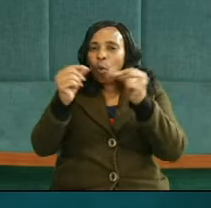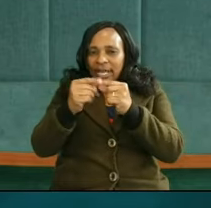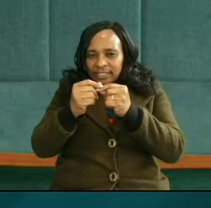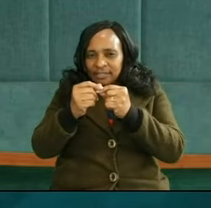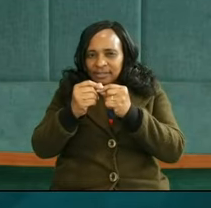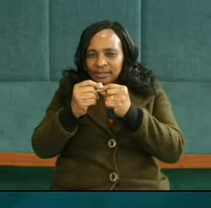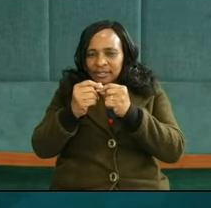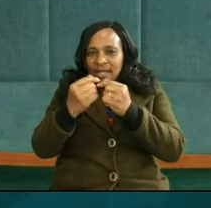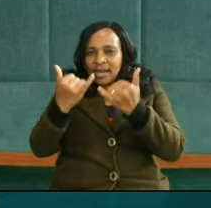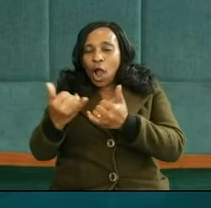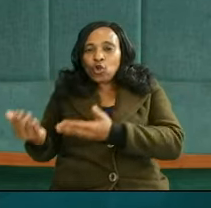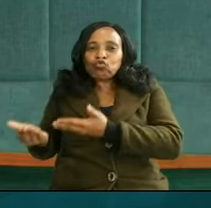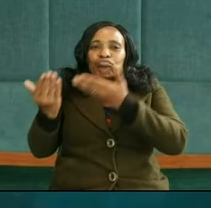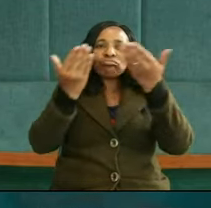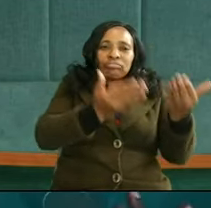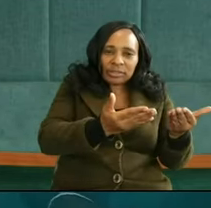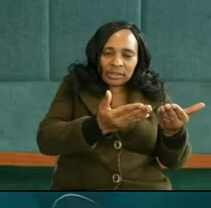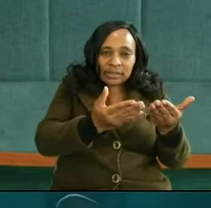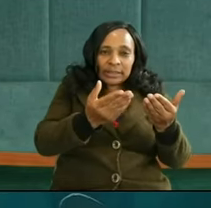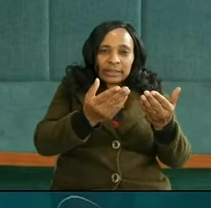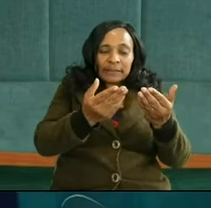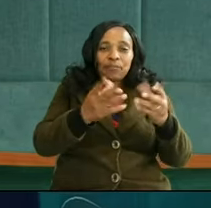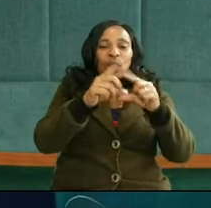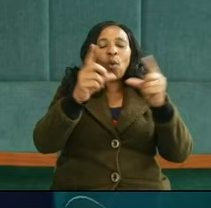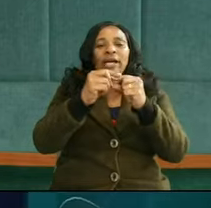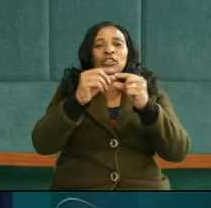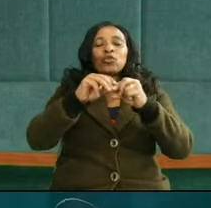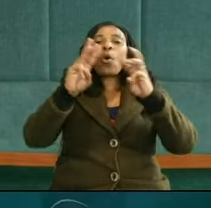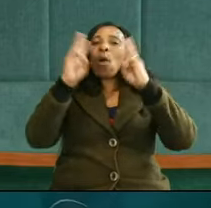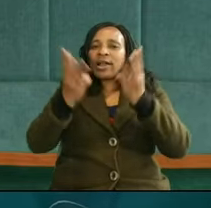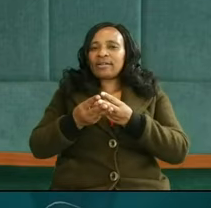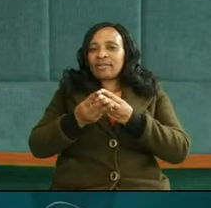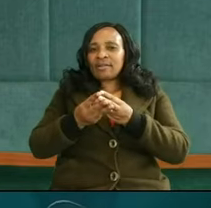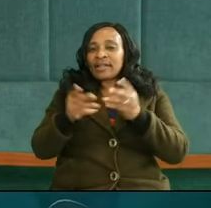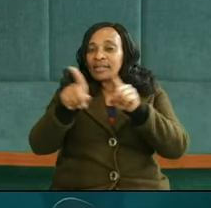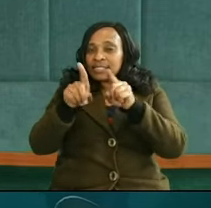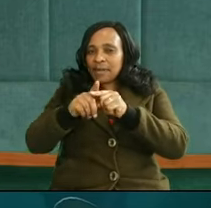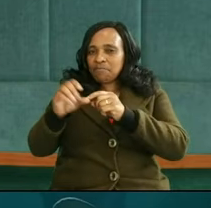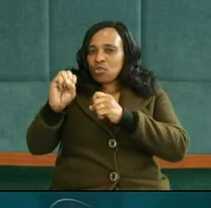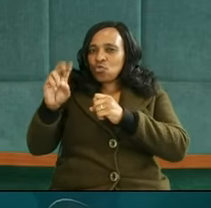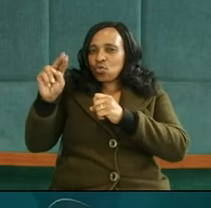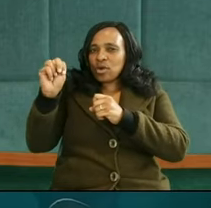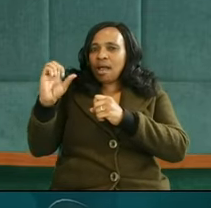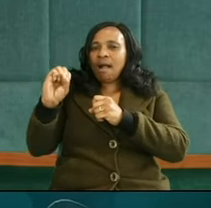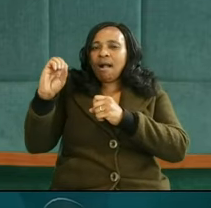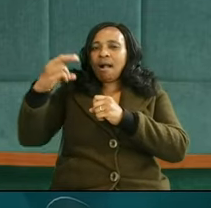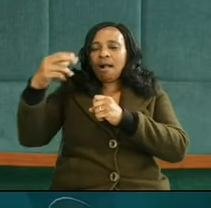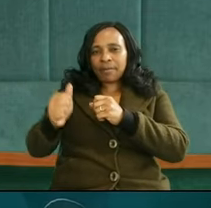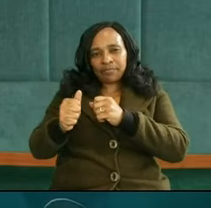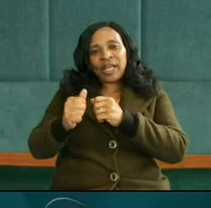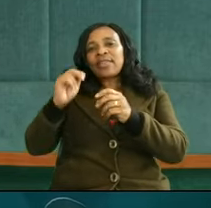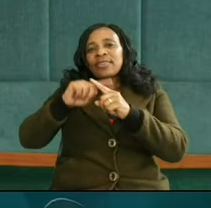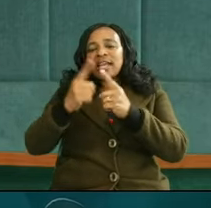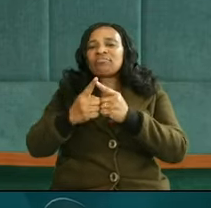believe in the lamb or not to believe in the lamb. The Ethiopian eunuch believed in the Lamb, and he was